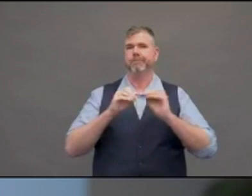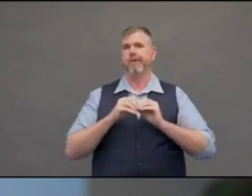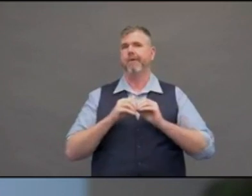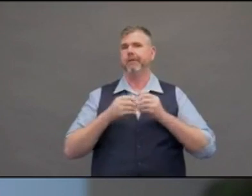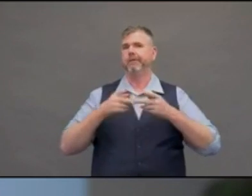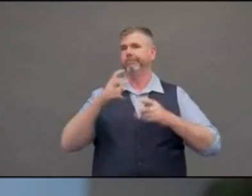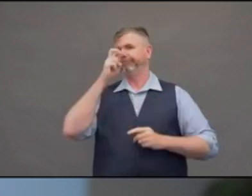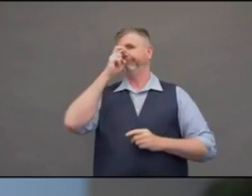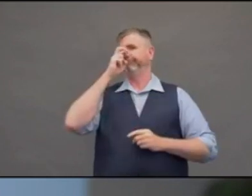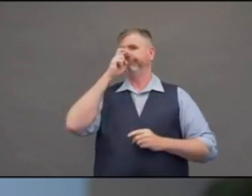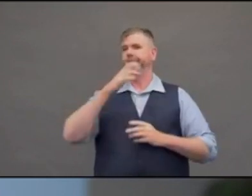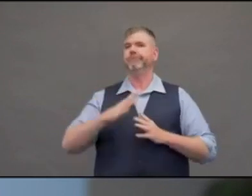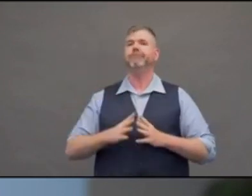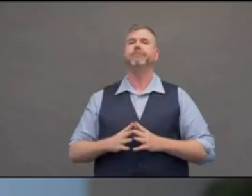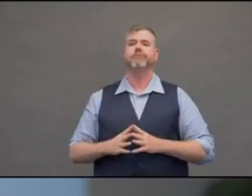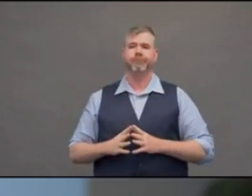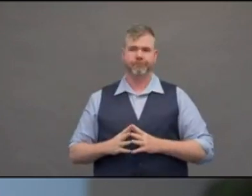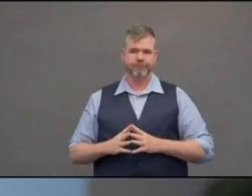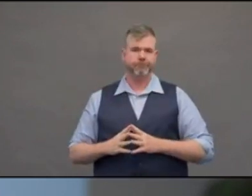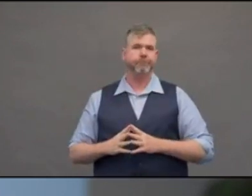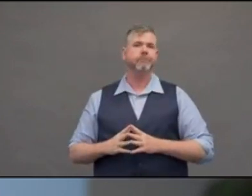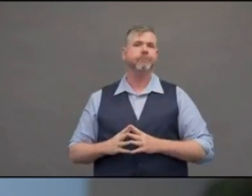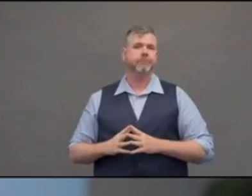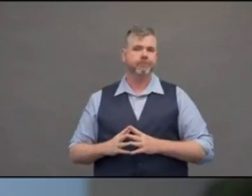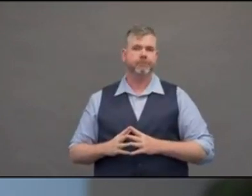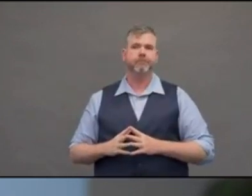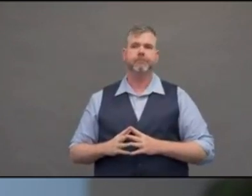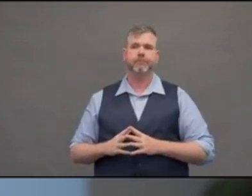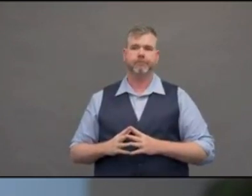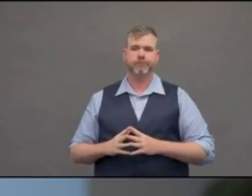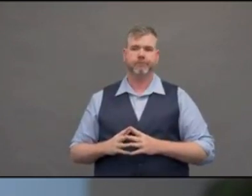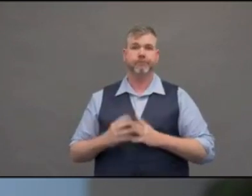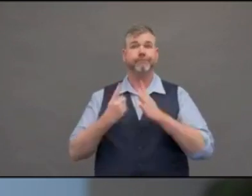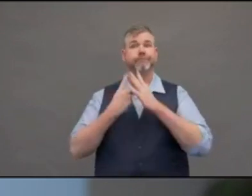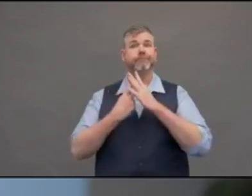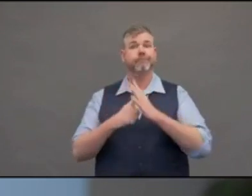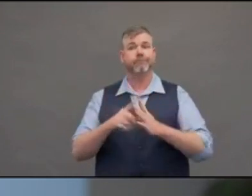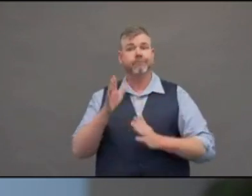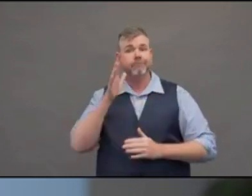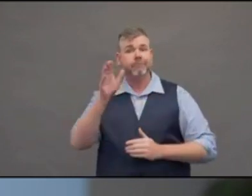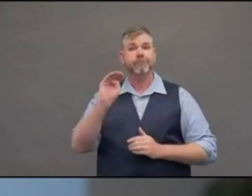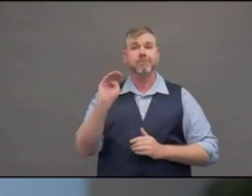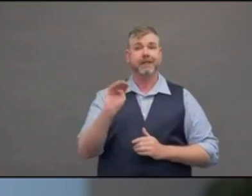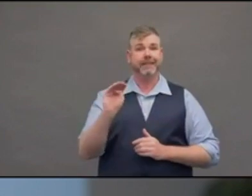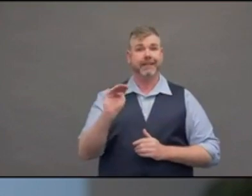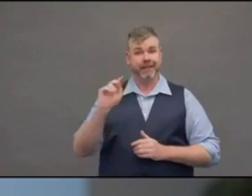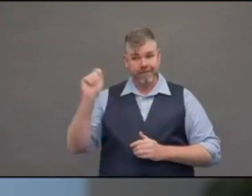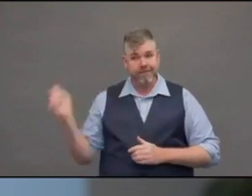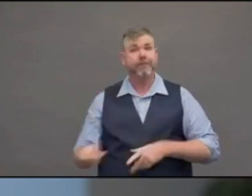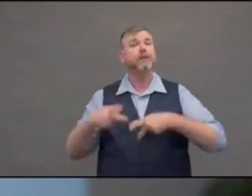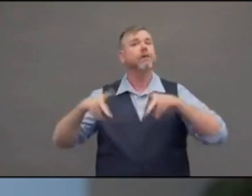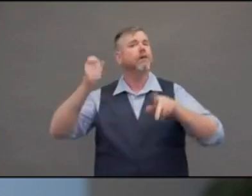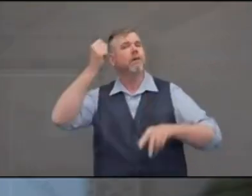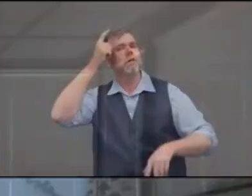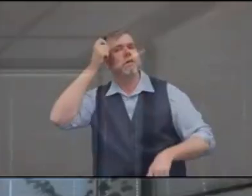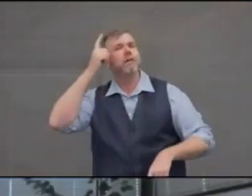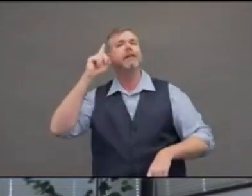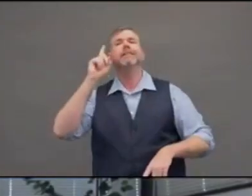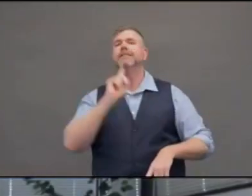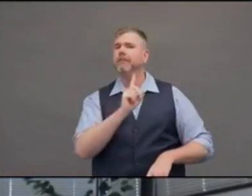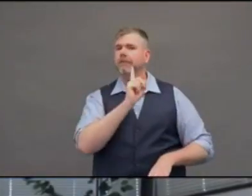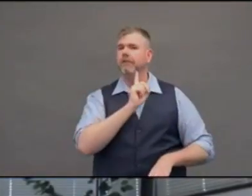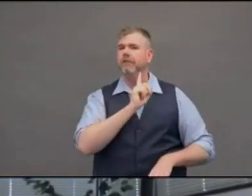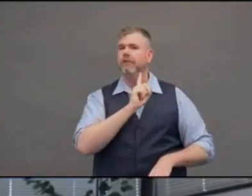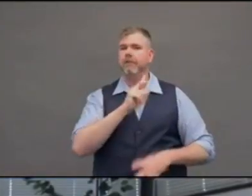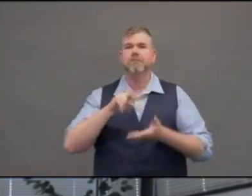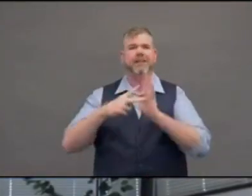order. So beginning Monday, singles golf is the guidance from the state, will be allowed. So you said Monday.